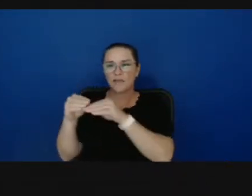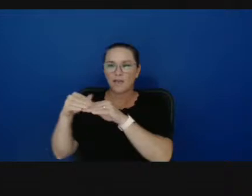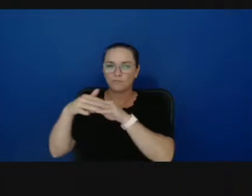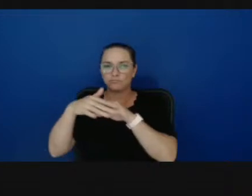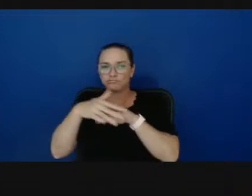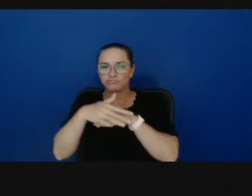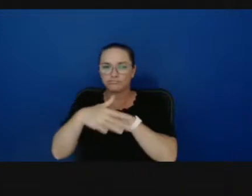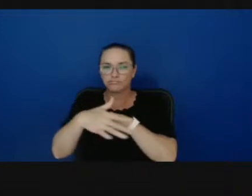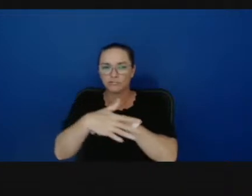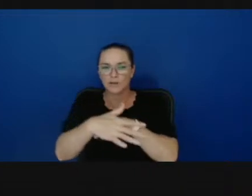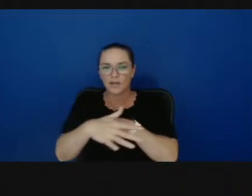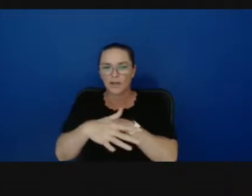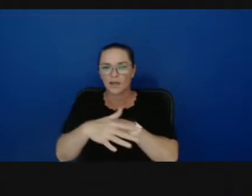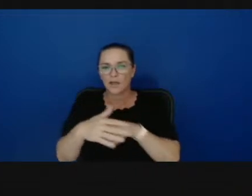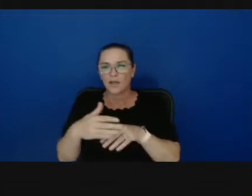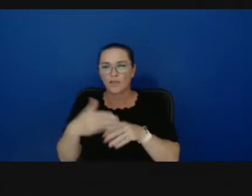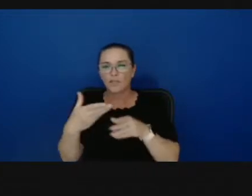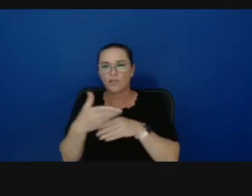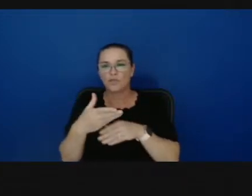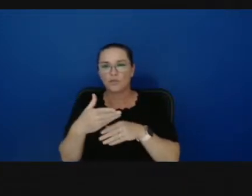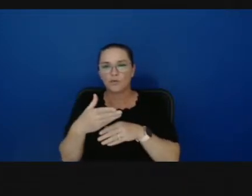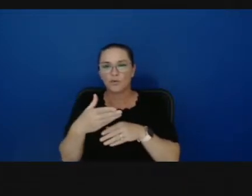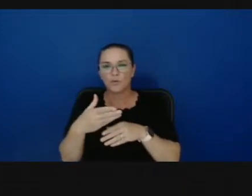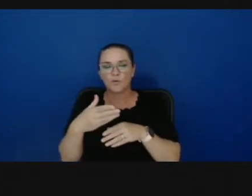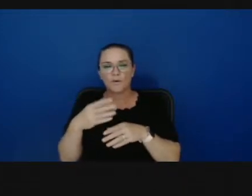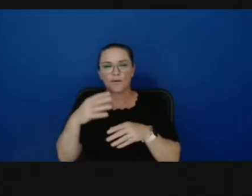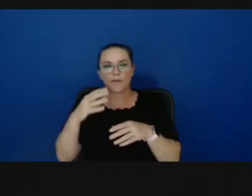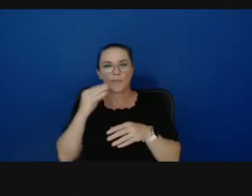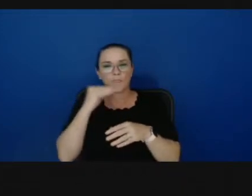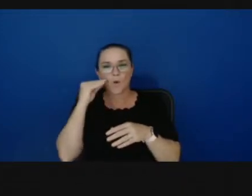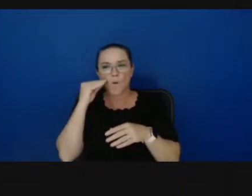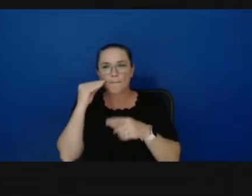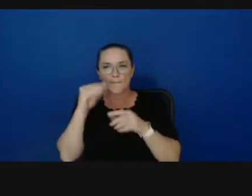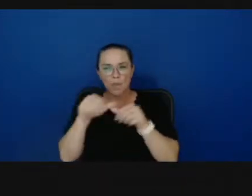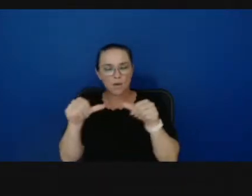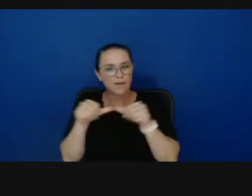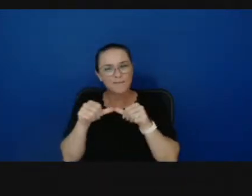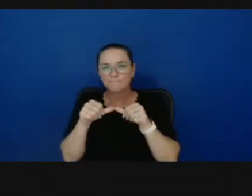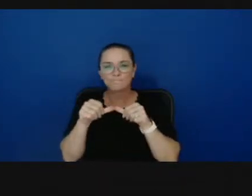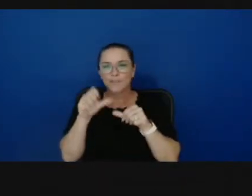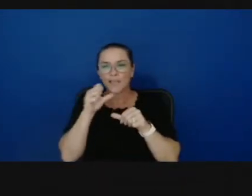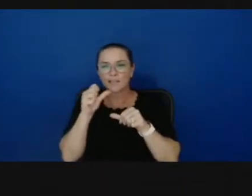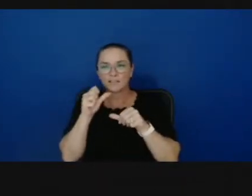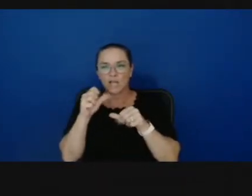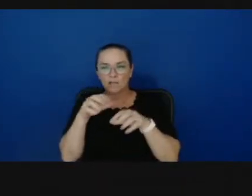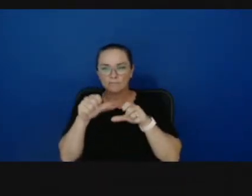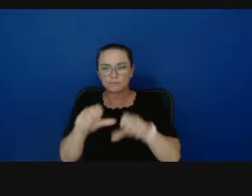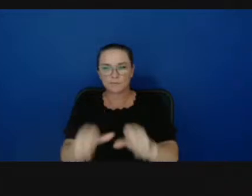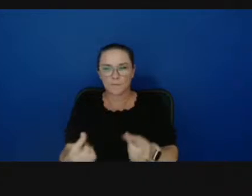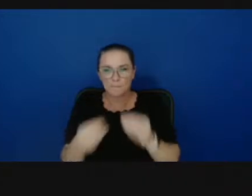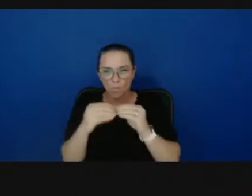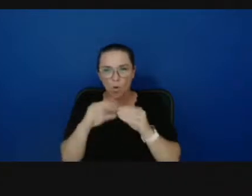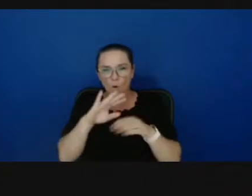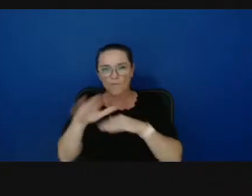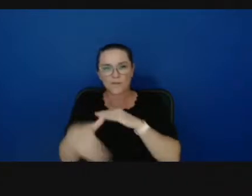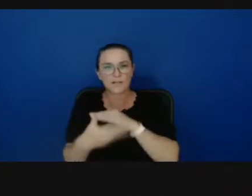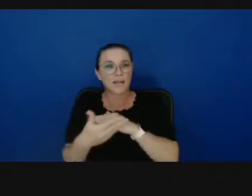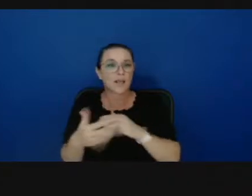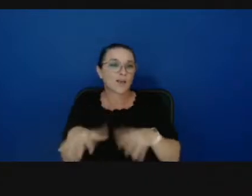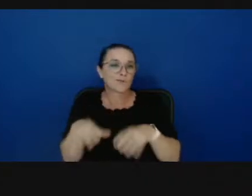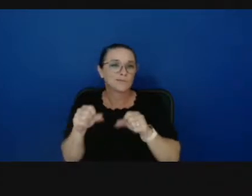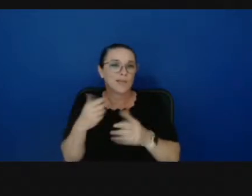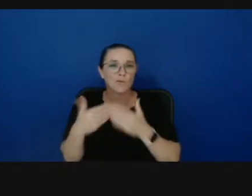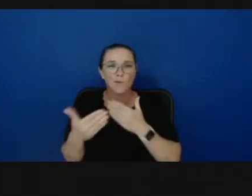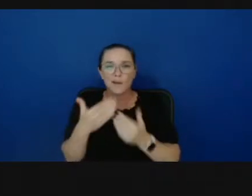into the subdivision has not advanced significantly overnight, which is a little bit of good news. You kind of take whatever good news you can get